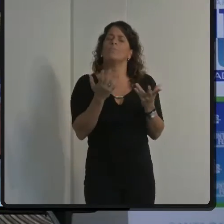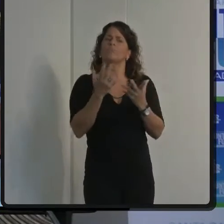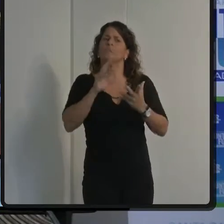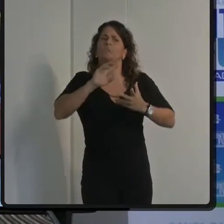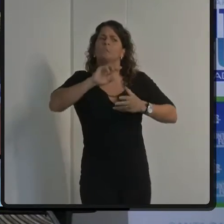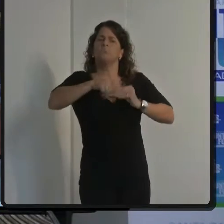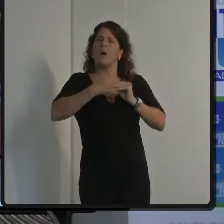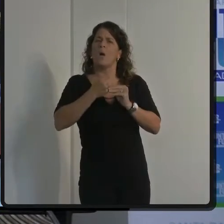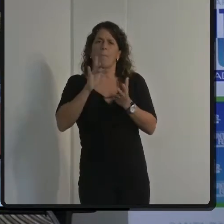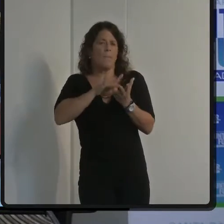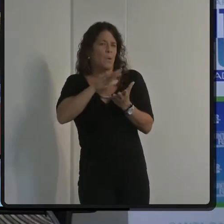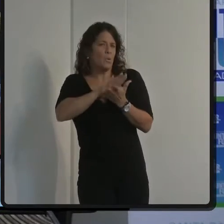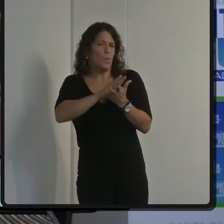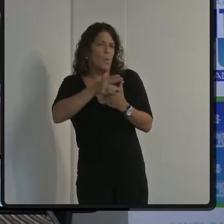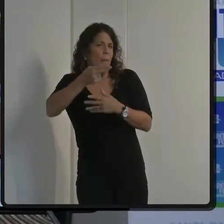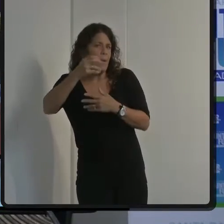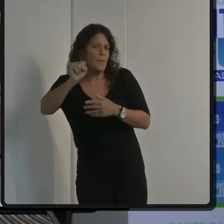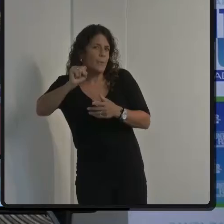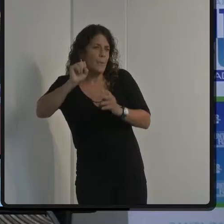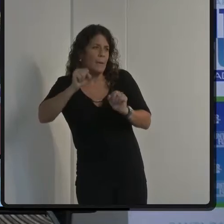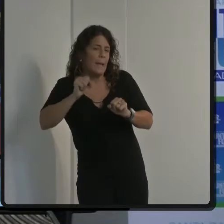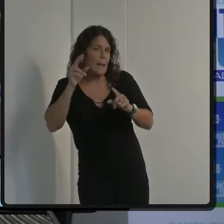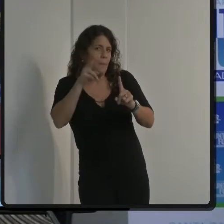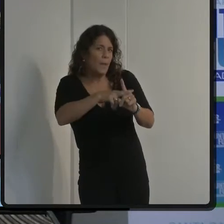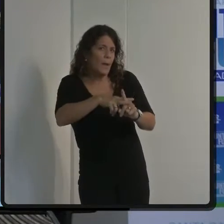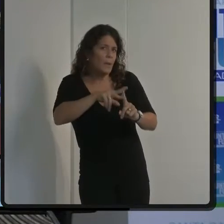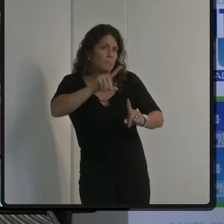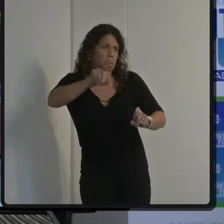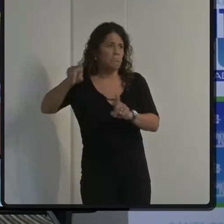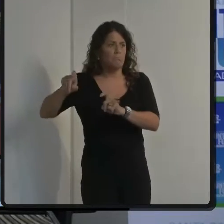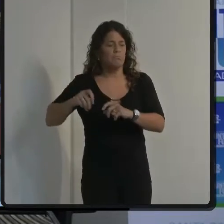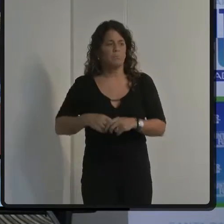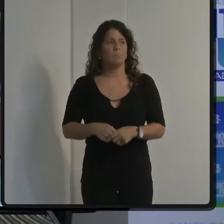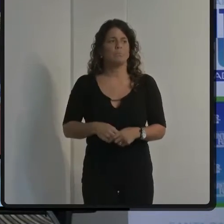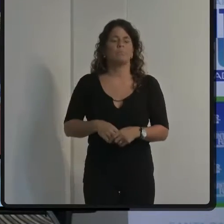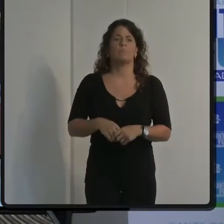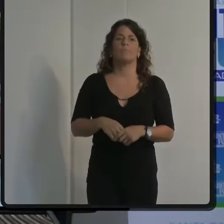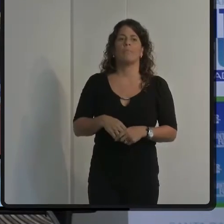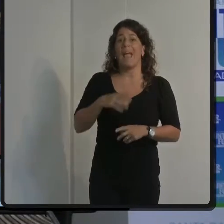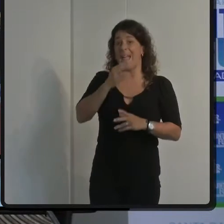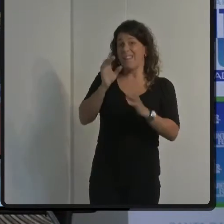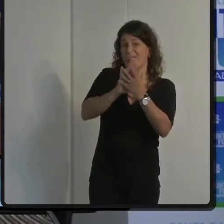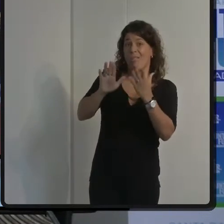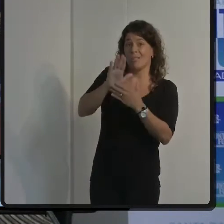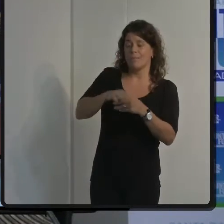to be a possibility as well at some point? No, the state